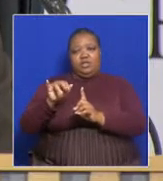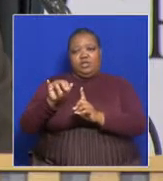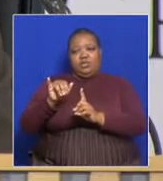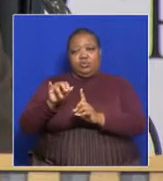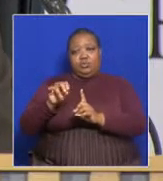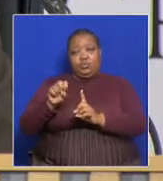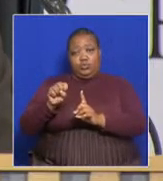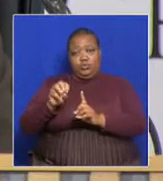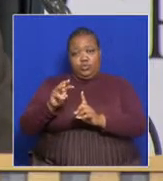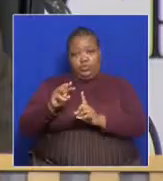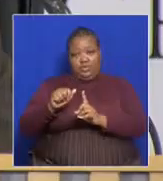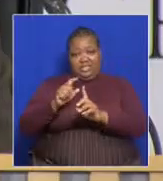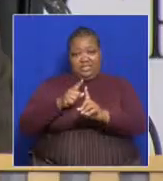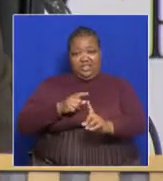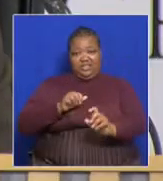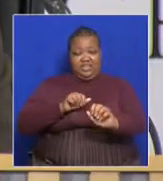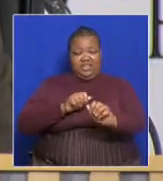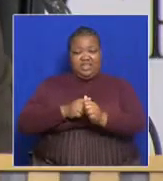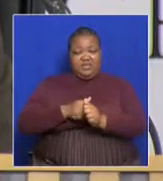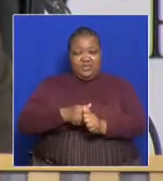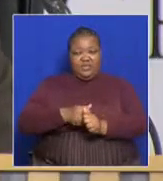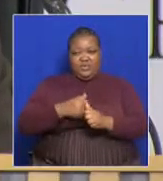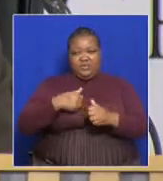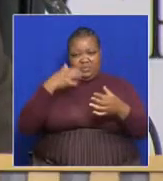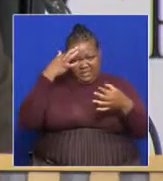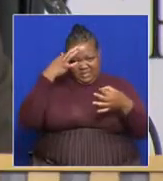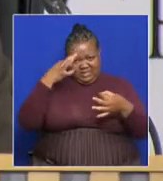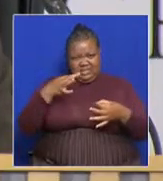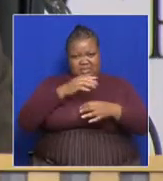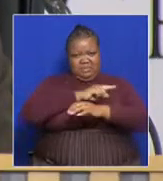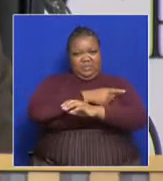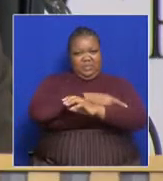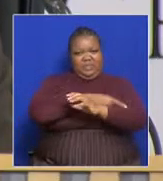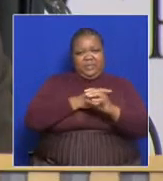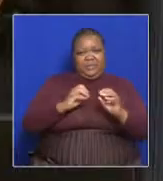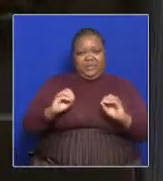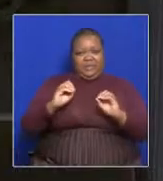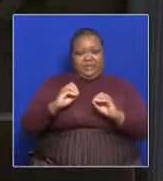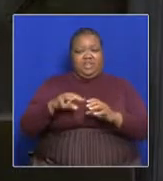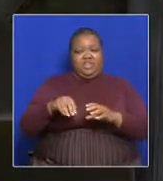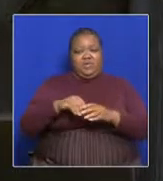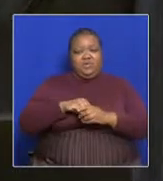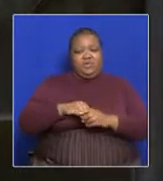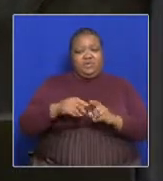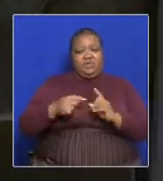decisions regarding that without the intervention of the Brigadier.